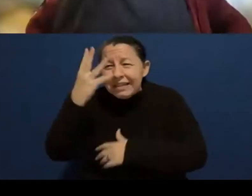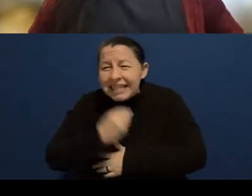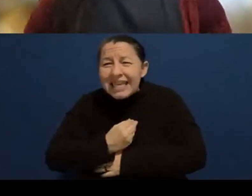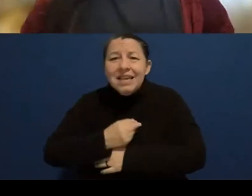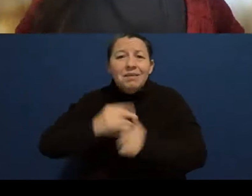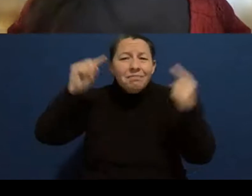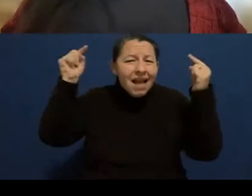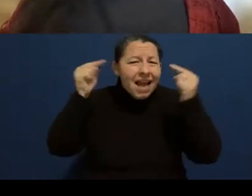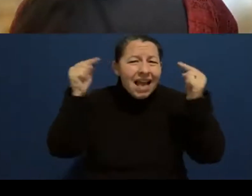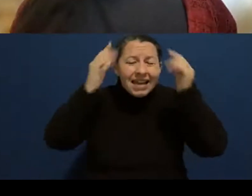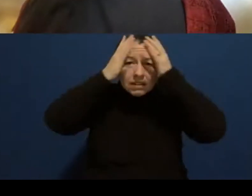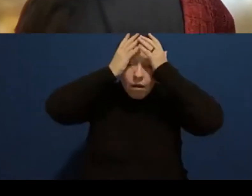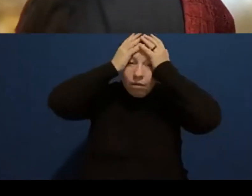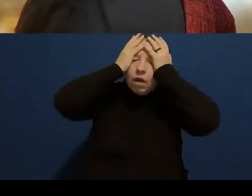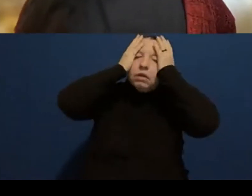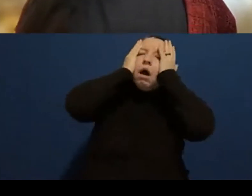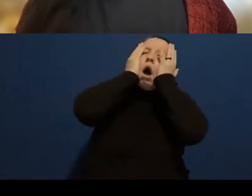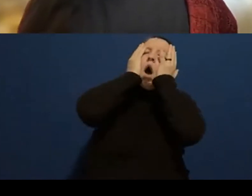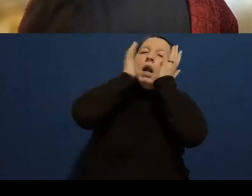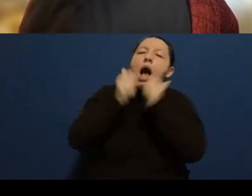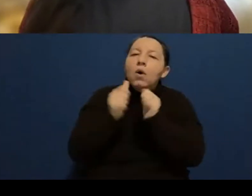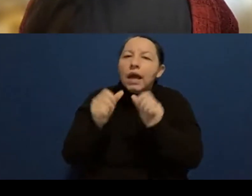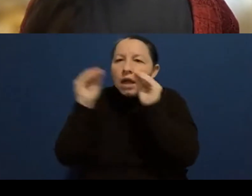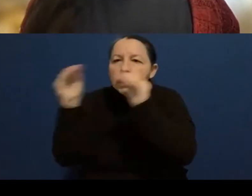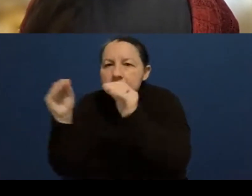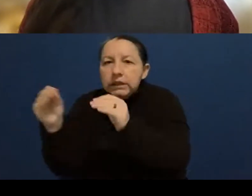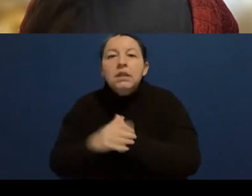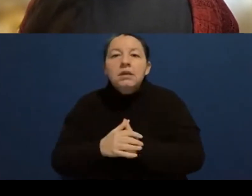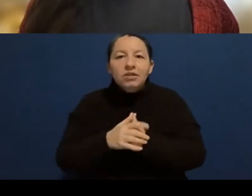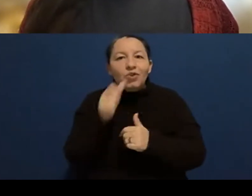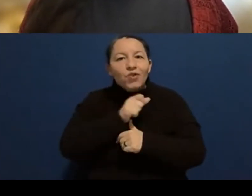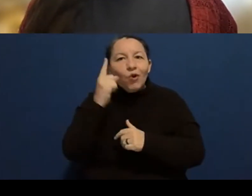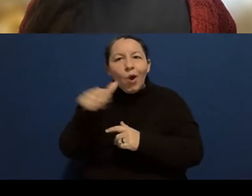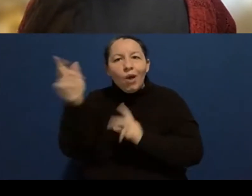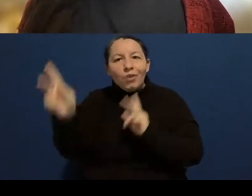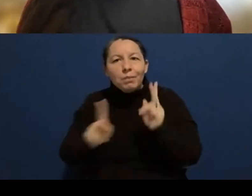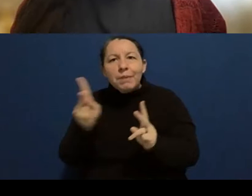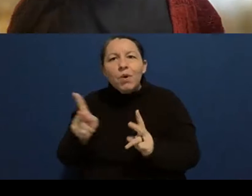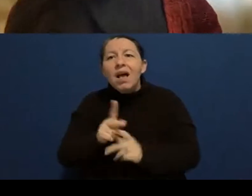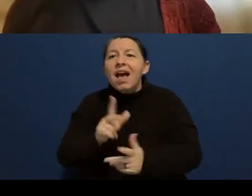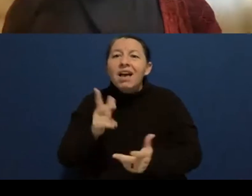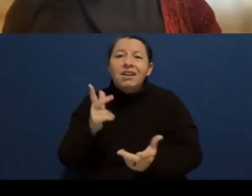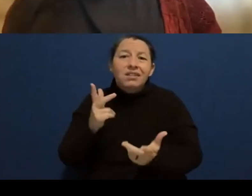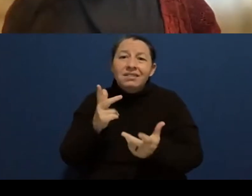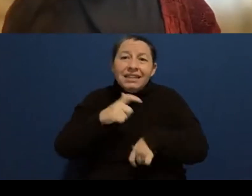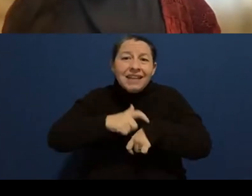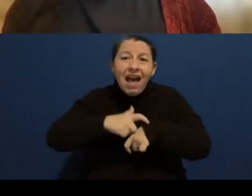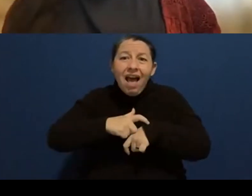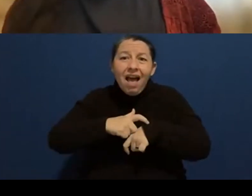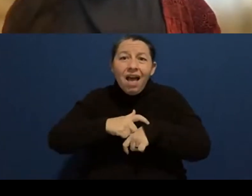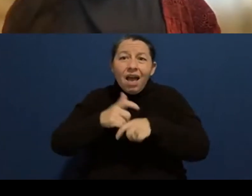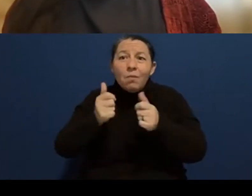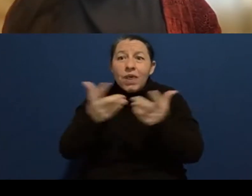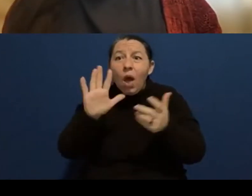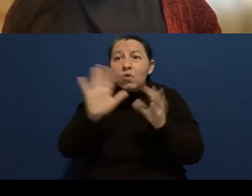you've endured on behalf of other people, and for the loss of time with your own family. Please take